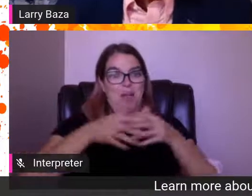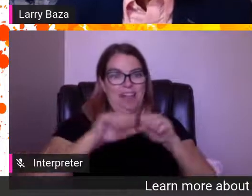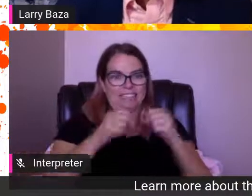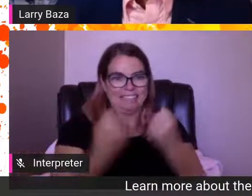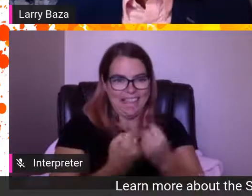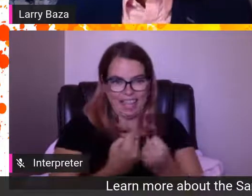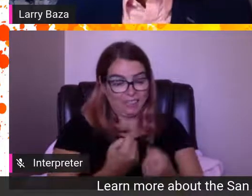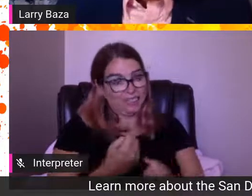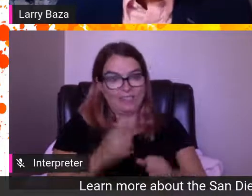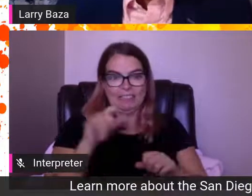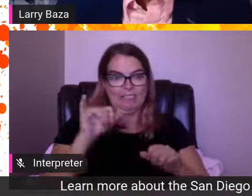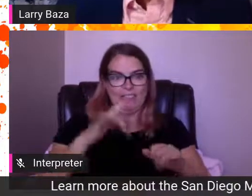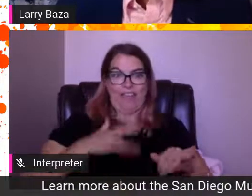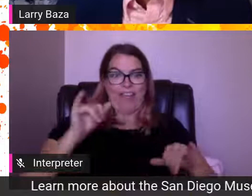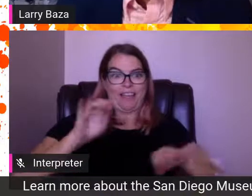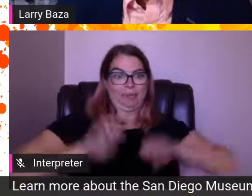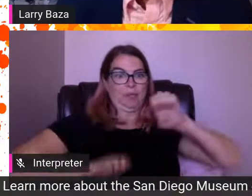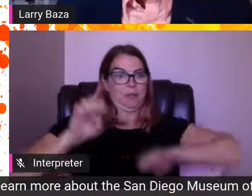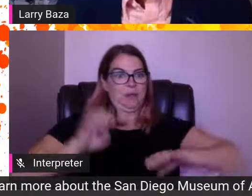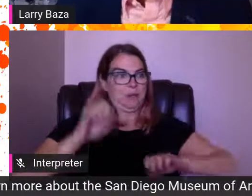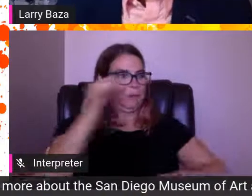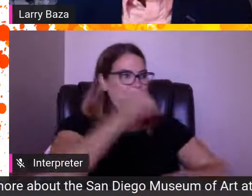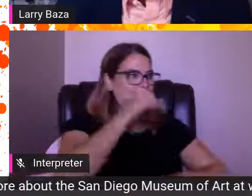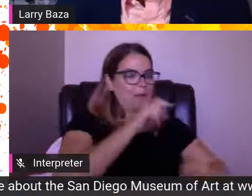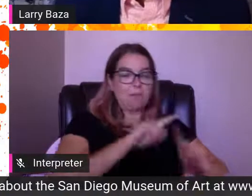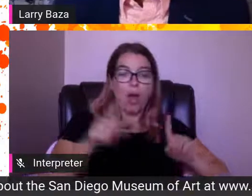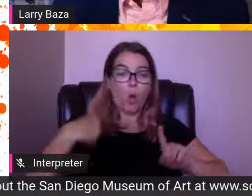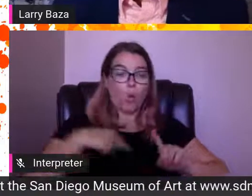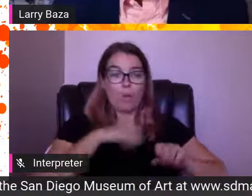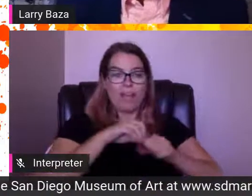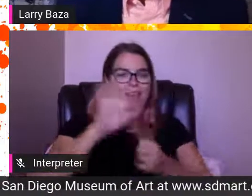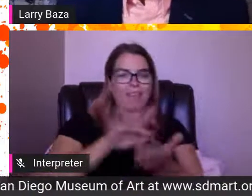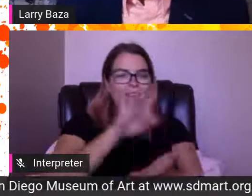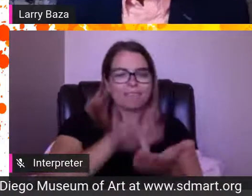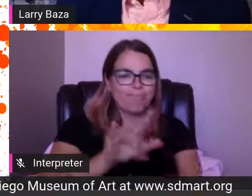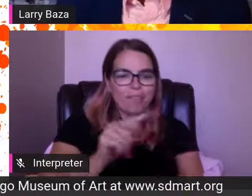way than right in the heart of that part where